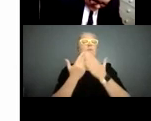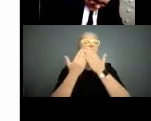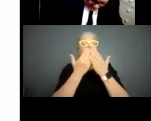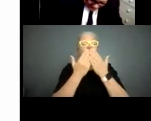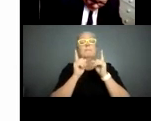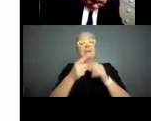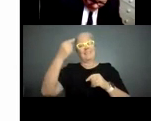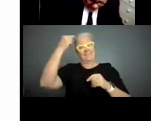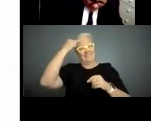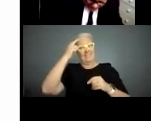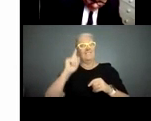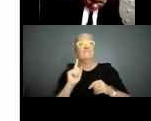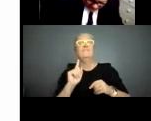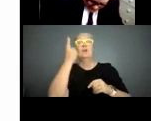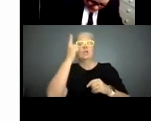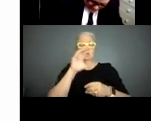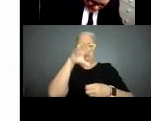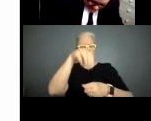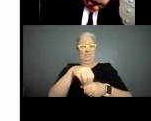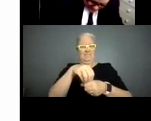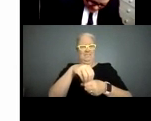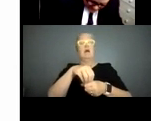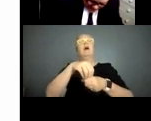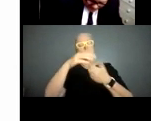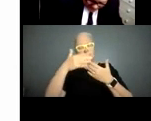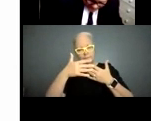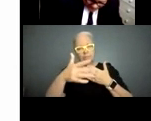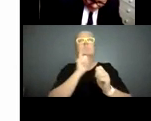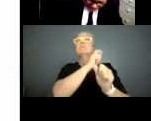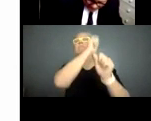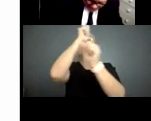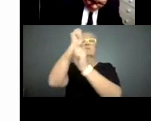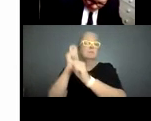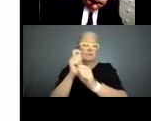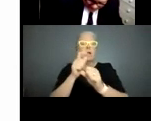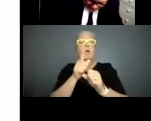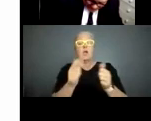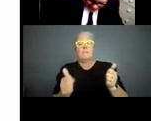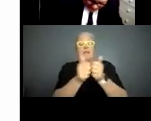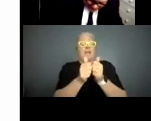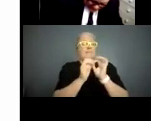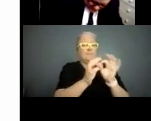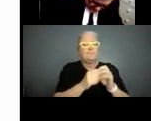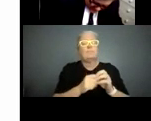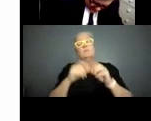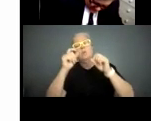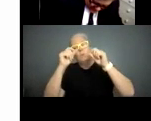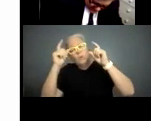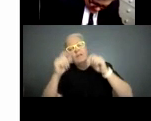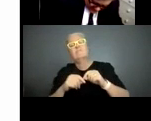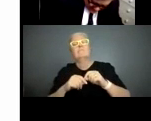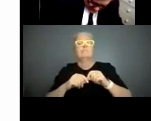from the get-go. Secondly, I believe the buddy system is a good way. Yeah. Awareness and including training such as teacher